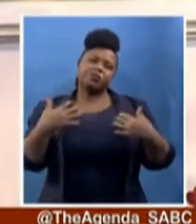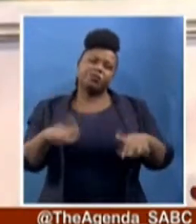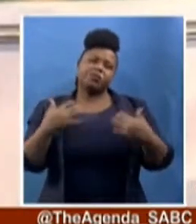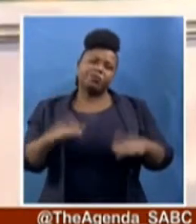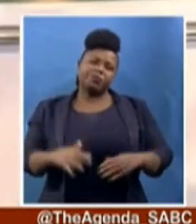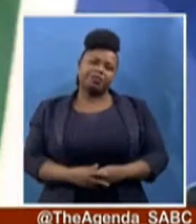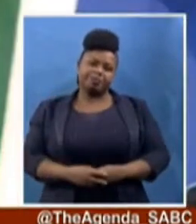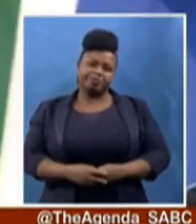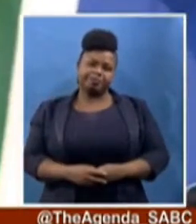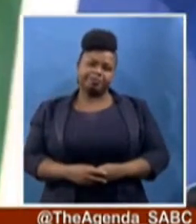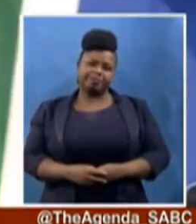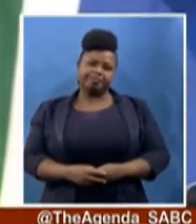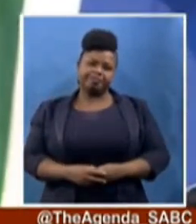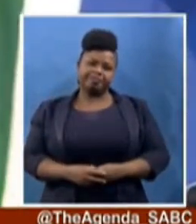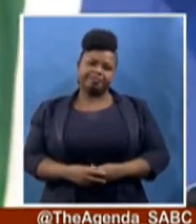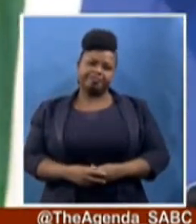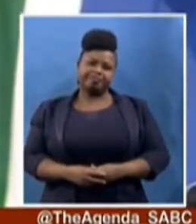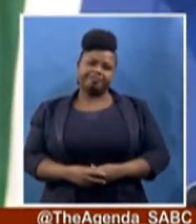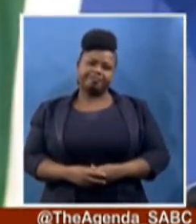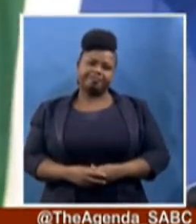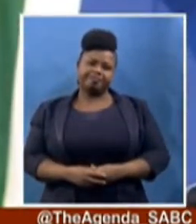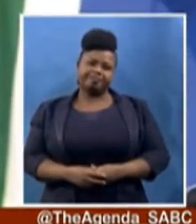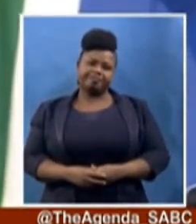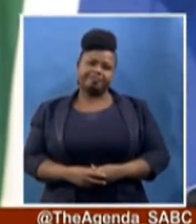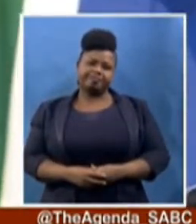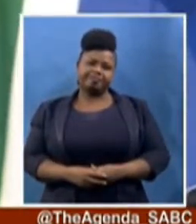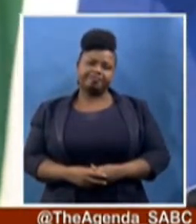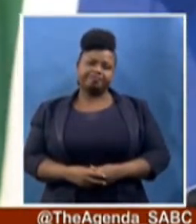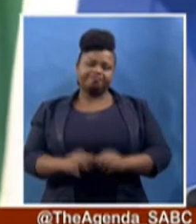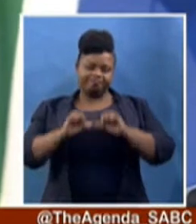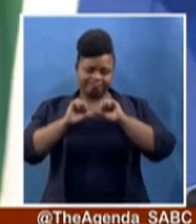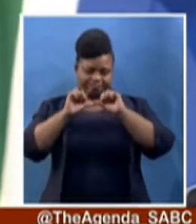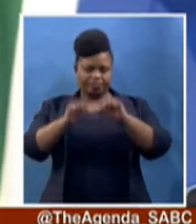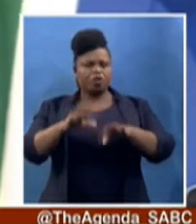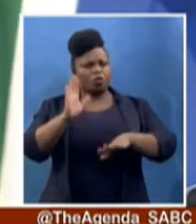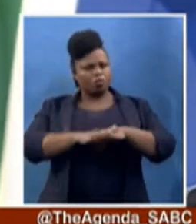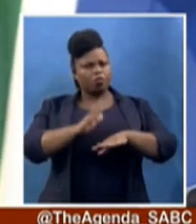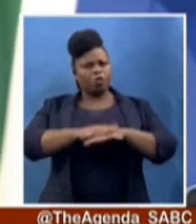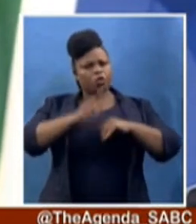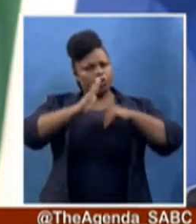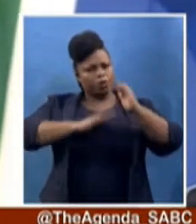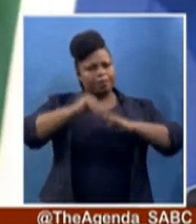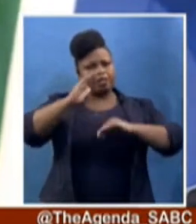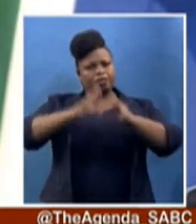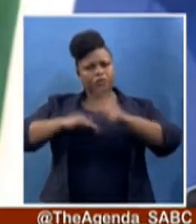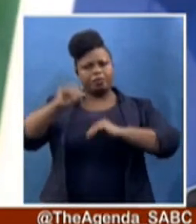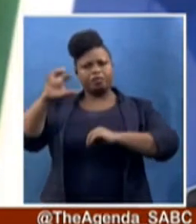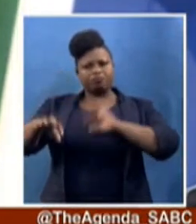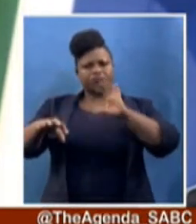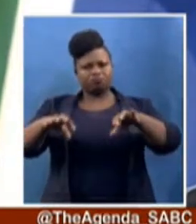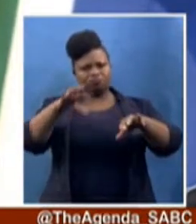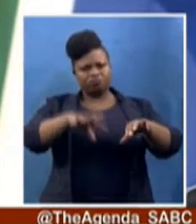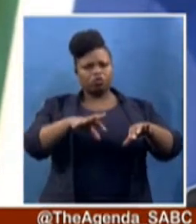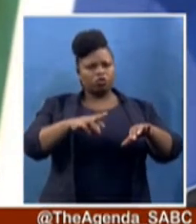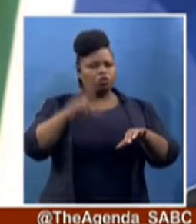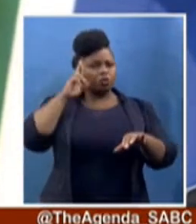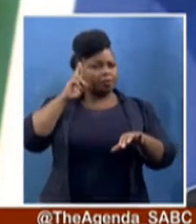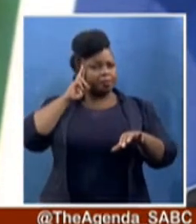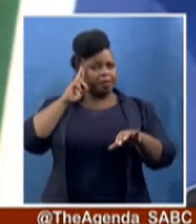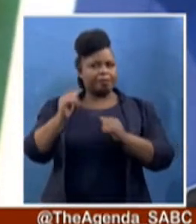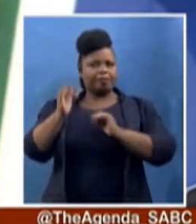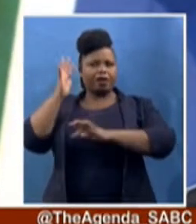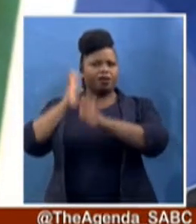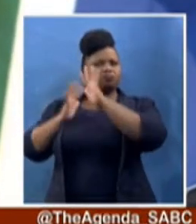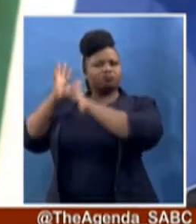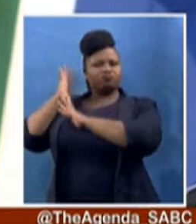We will continue to build monuments to remember the heroes of our struggle. We will